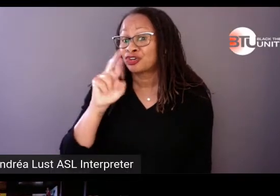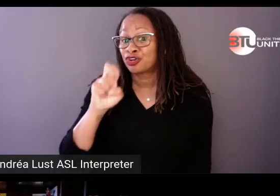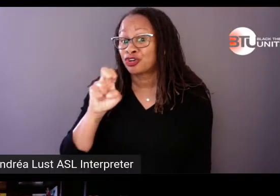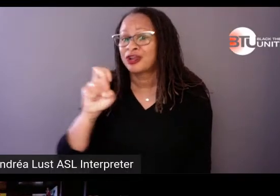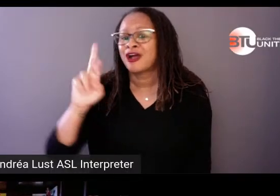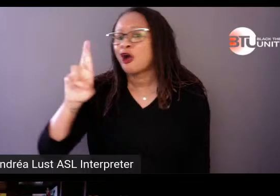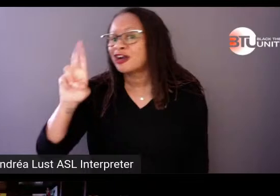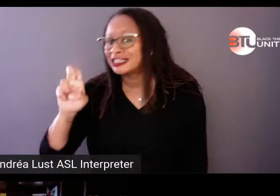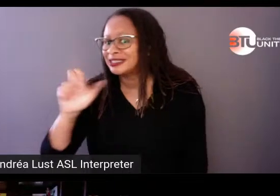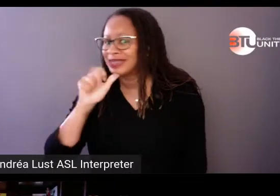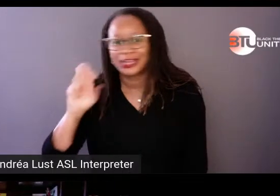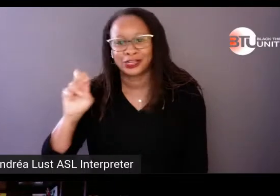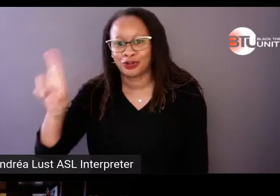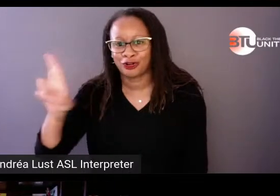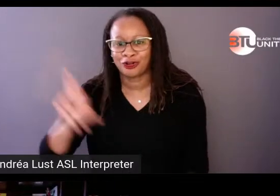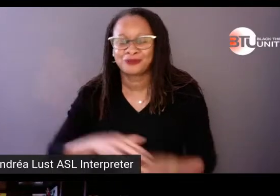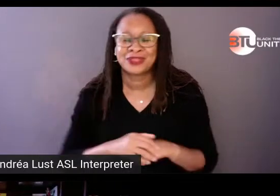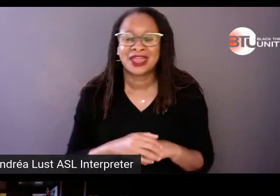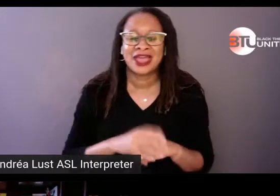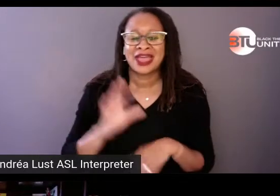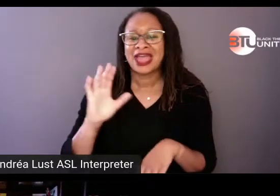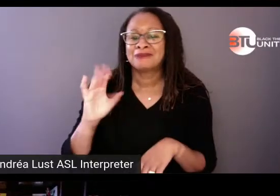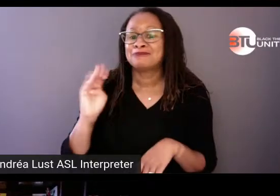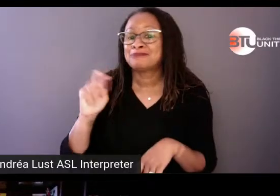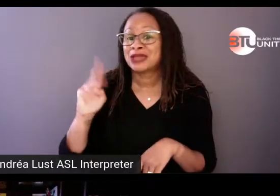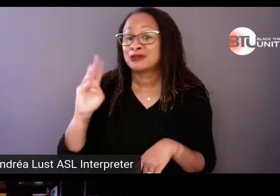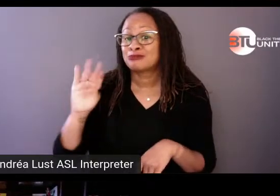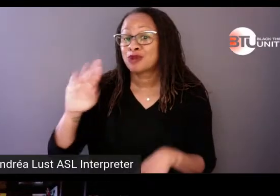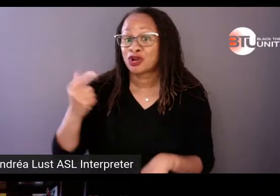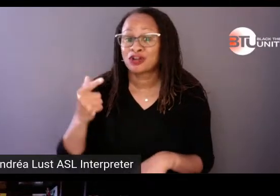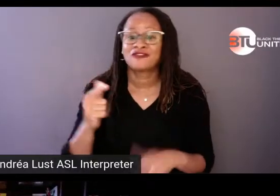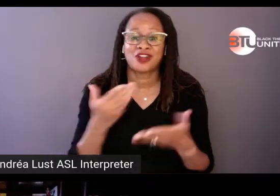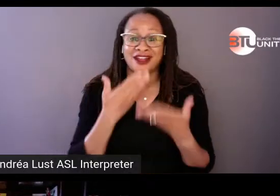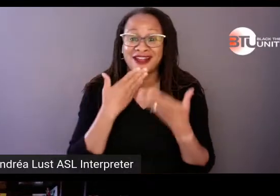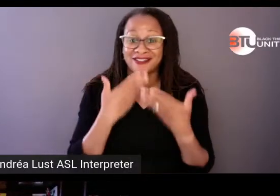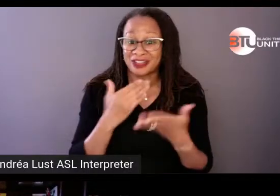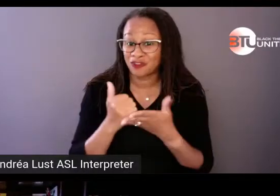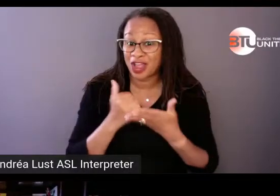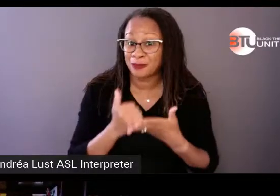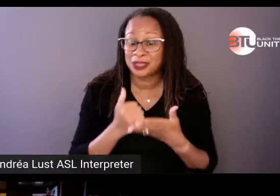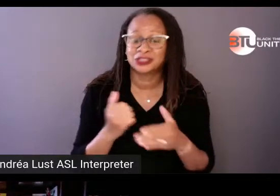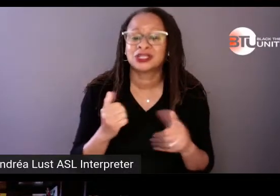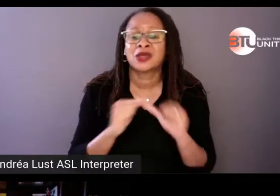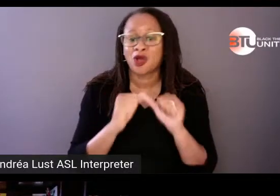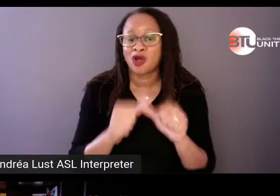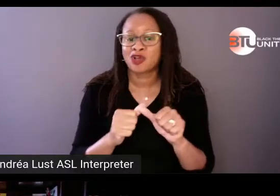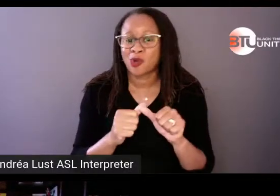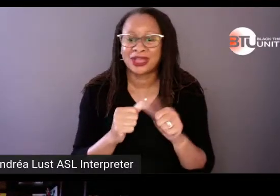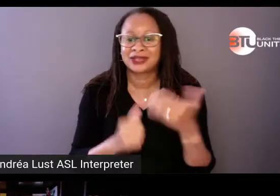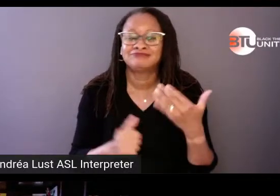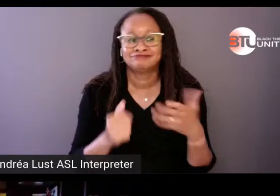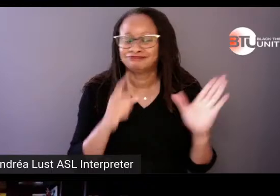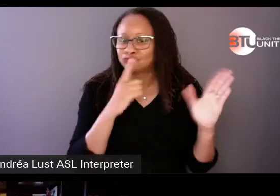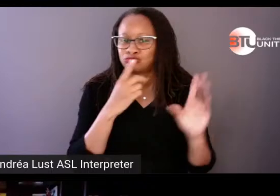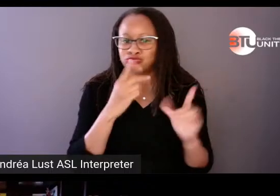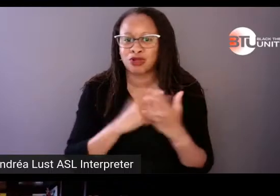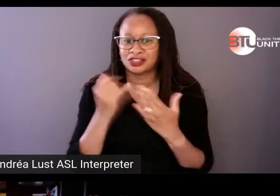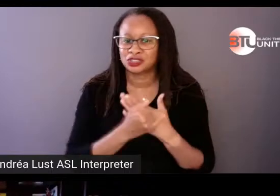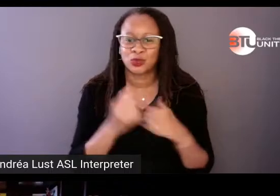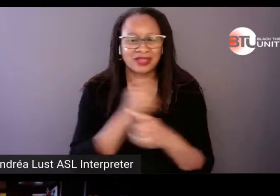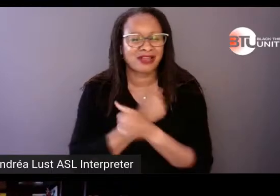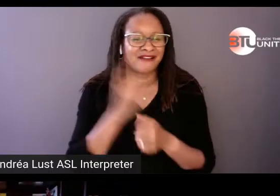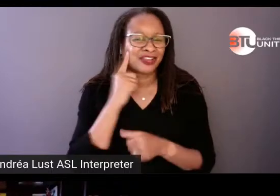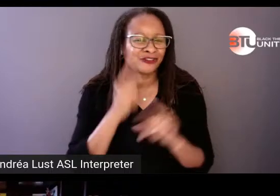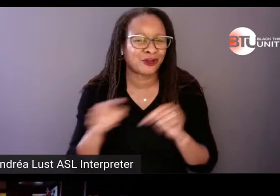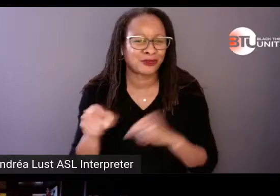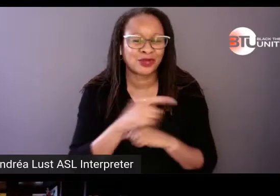And for helping us with our ongoing initiatives, and join the movement to make our industry better. We love hearing from you. And of